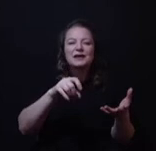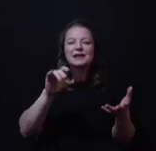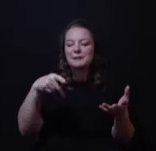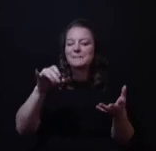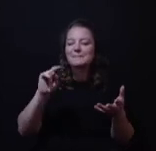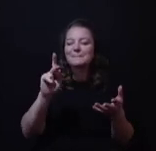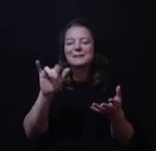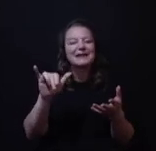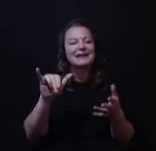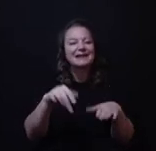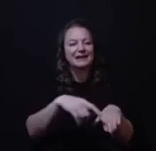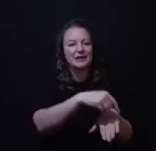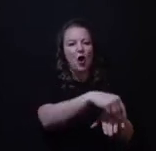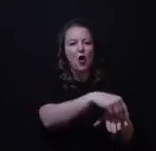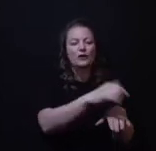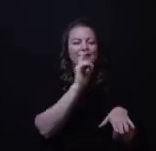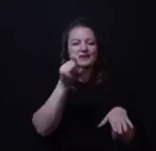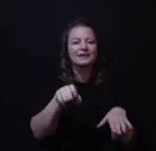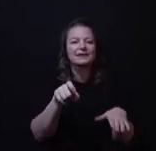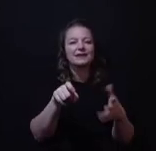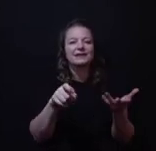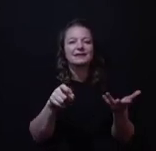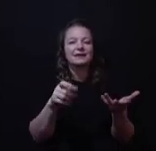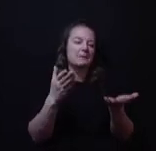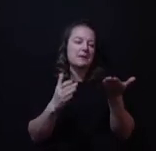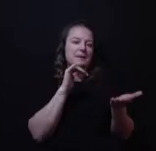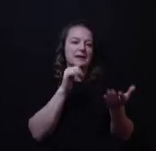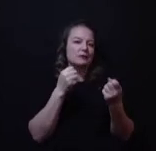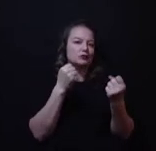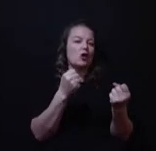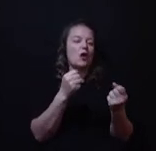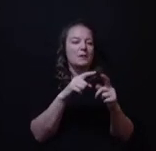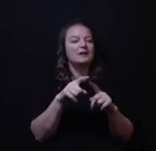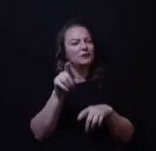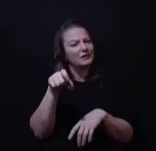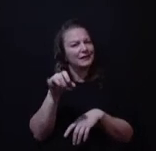right? Like I don't know, need might be strong, but you'd like to keep it if it's intact currently.